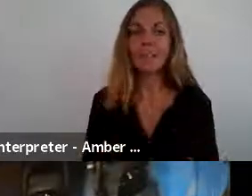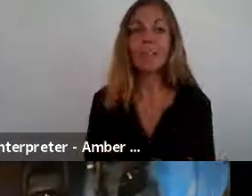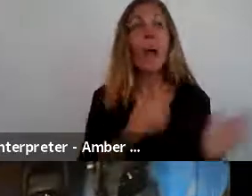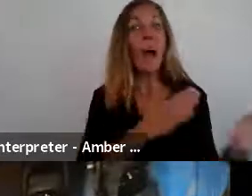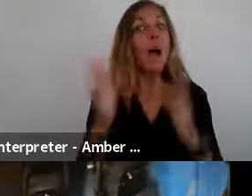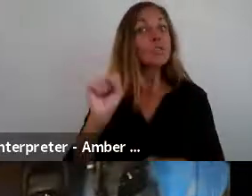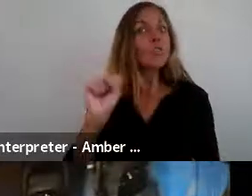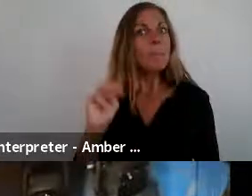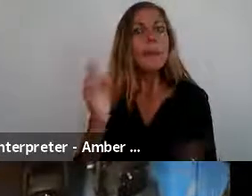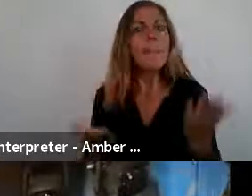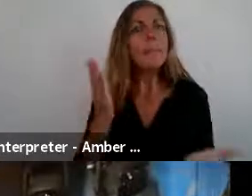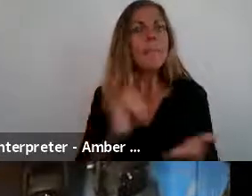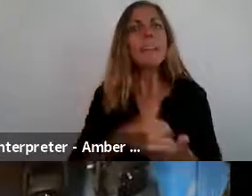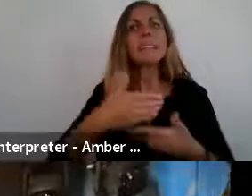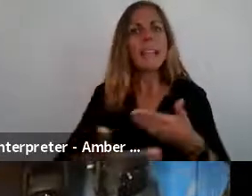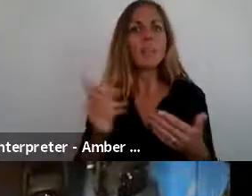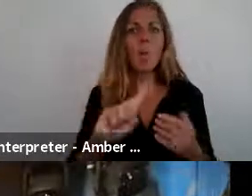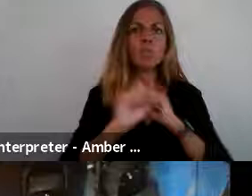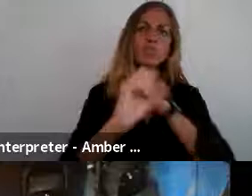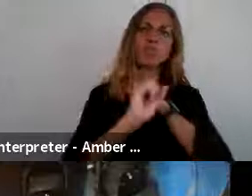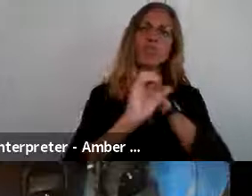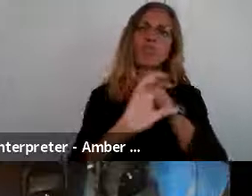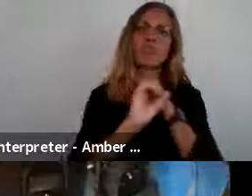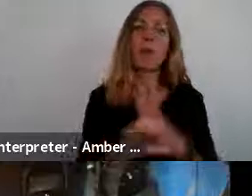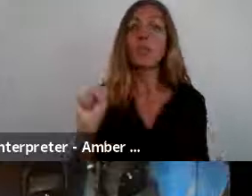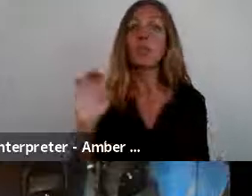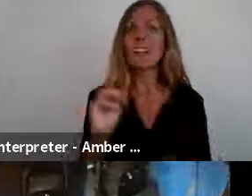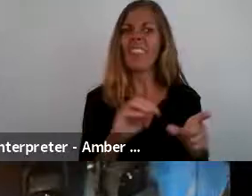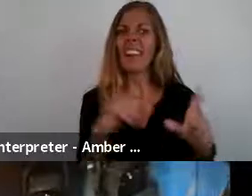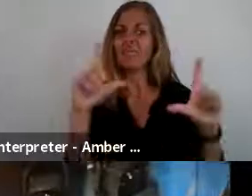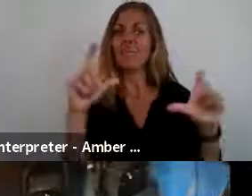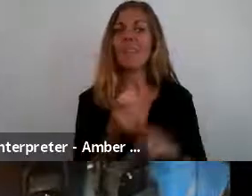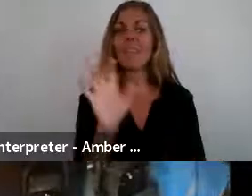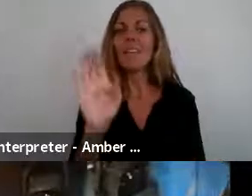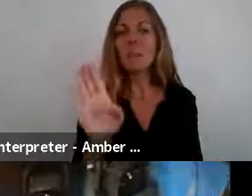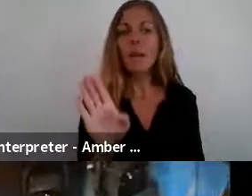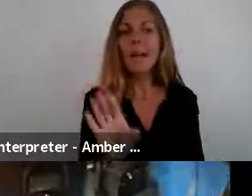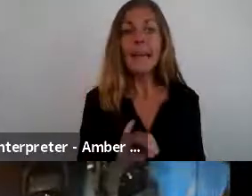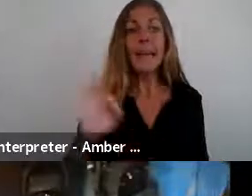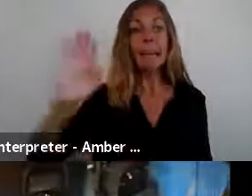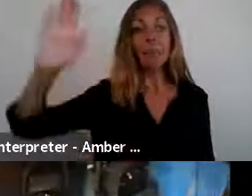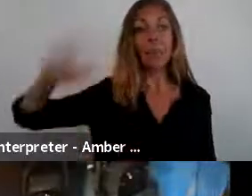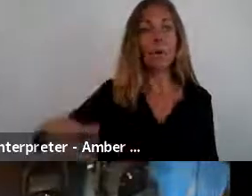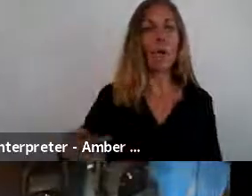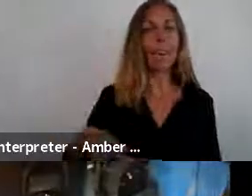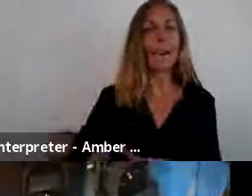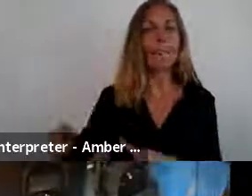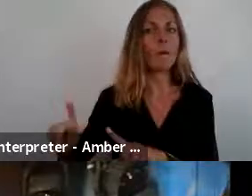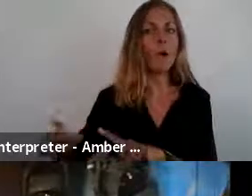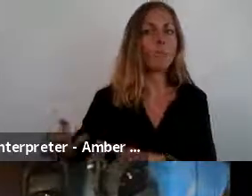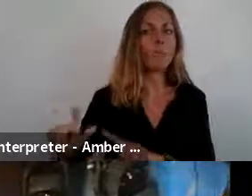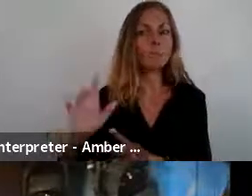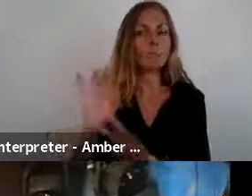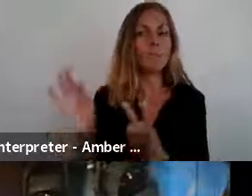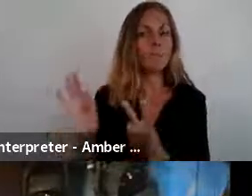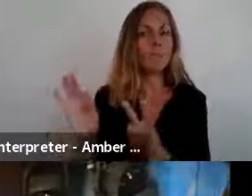that you promote your events. And on social media, this is a screenshot from Facebook. If you drop down to the options button on a graphic, you'll